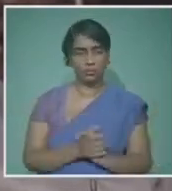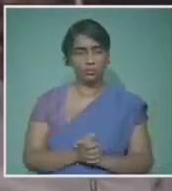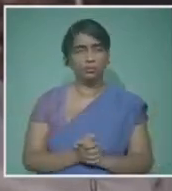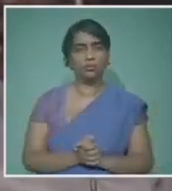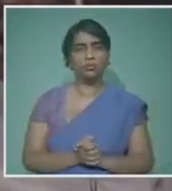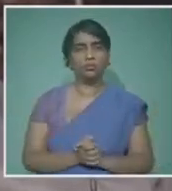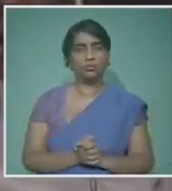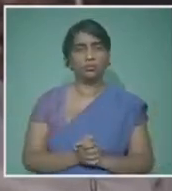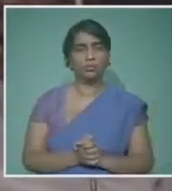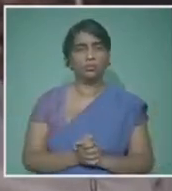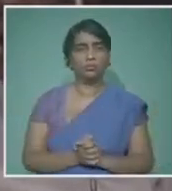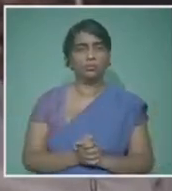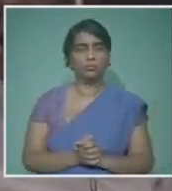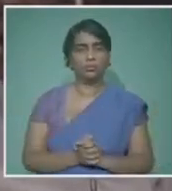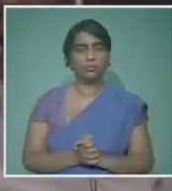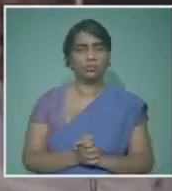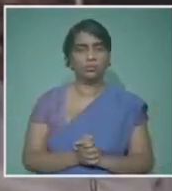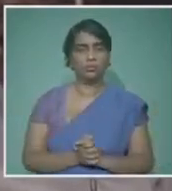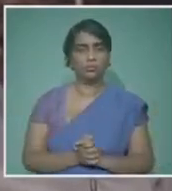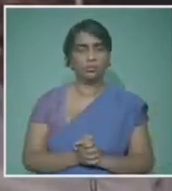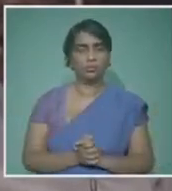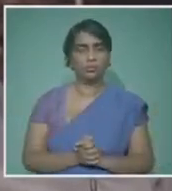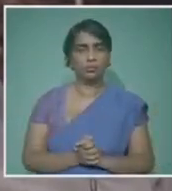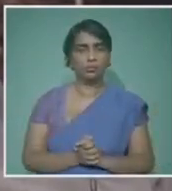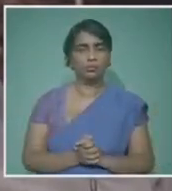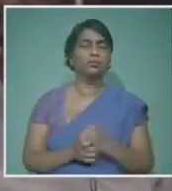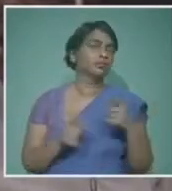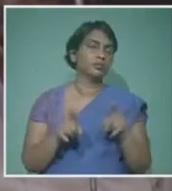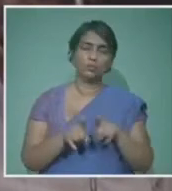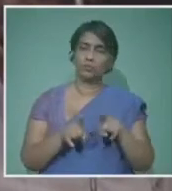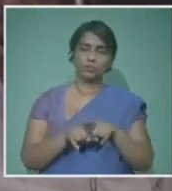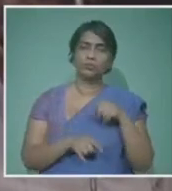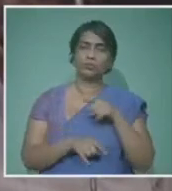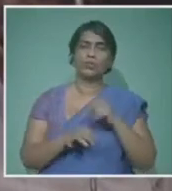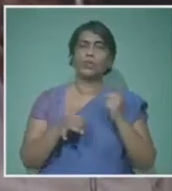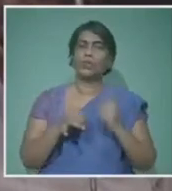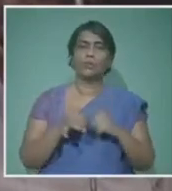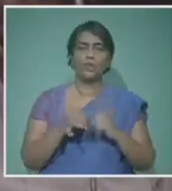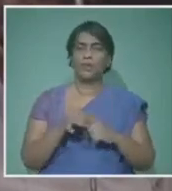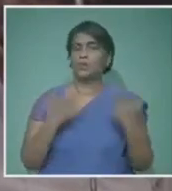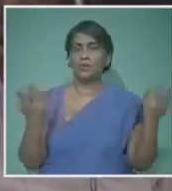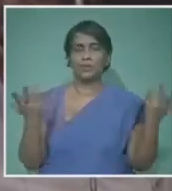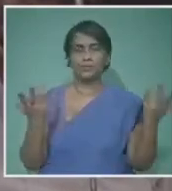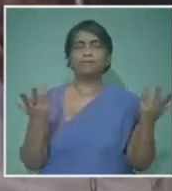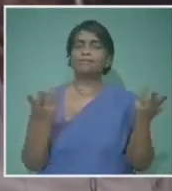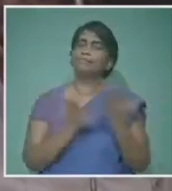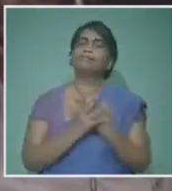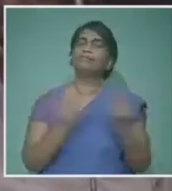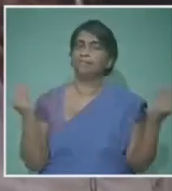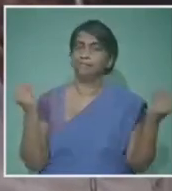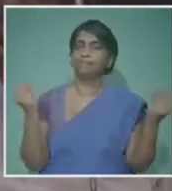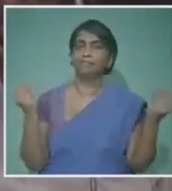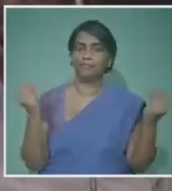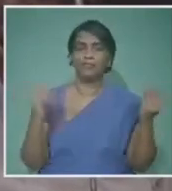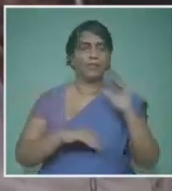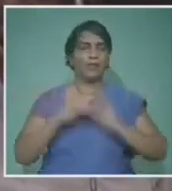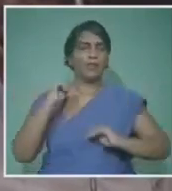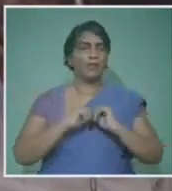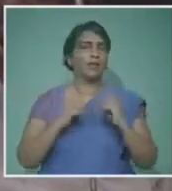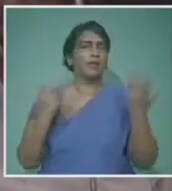exist does not arise this stage me avasthavedi e prashne panna ginne na ewa sakriya namathi nisa